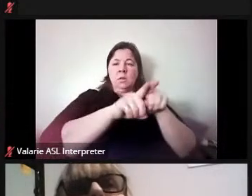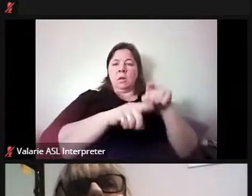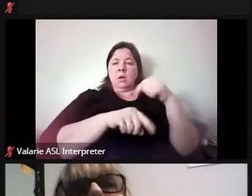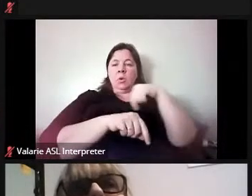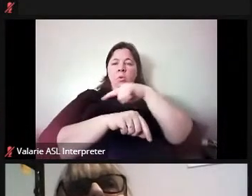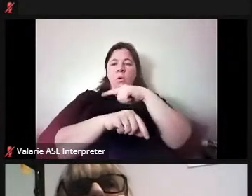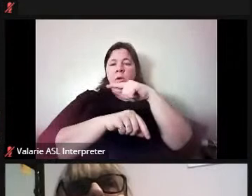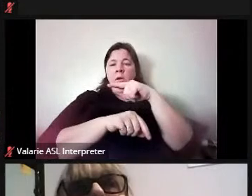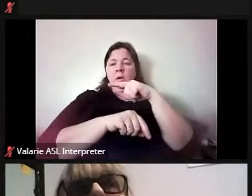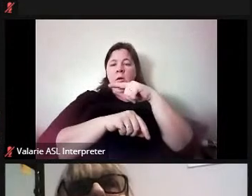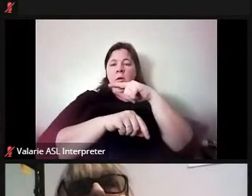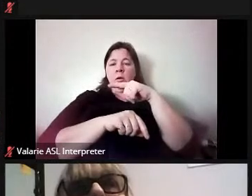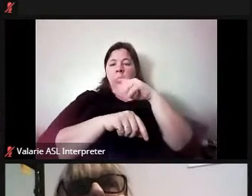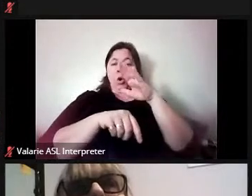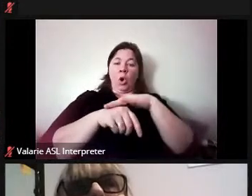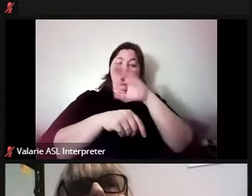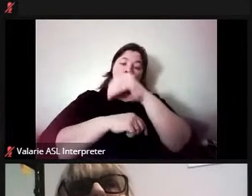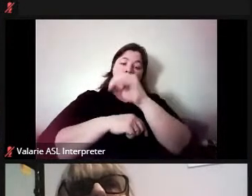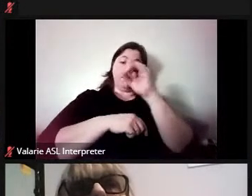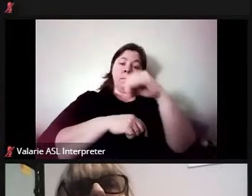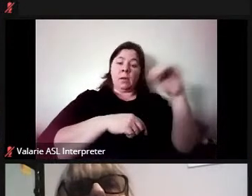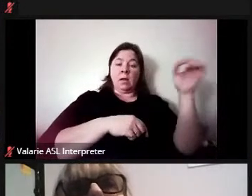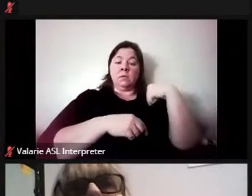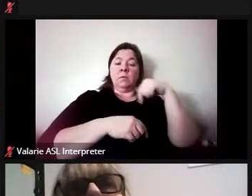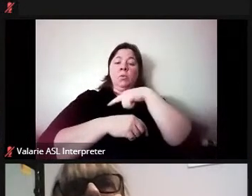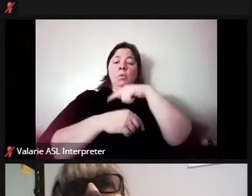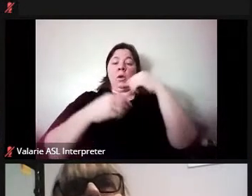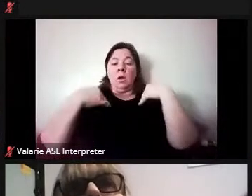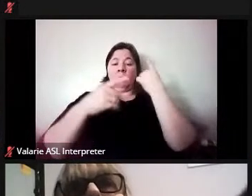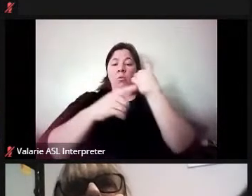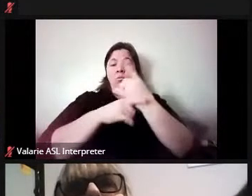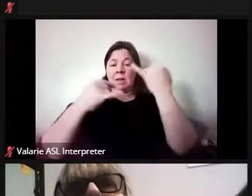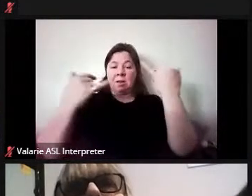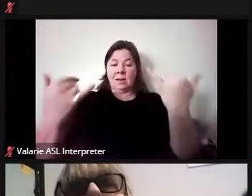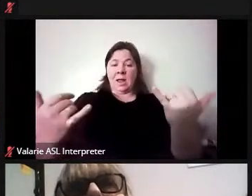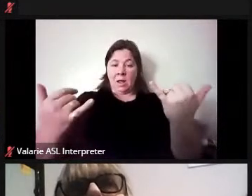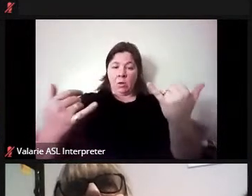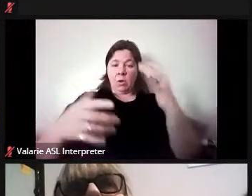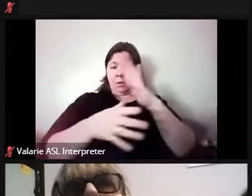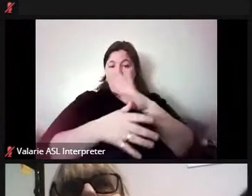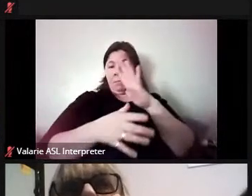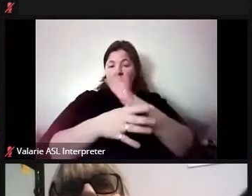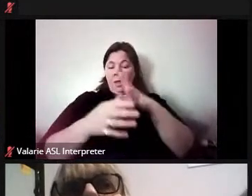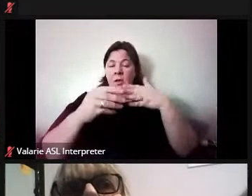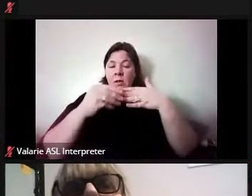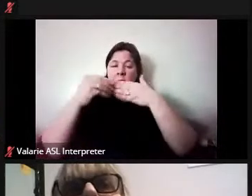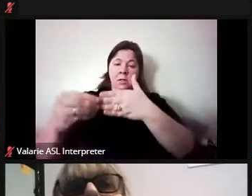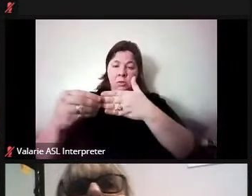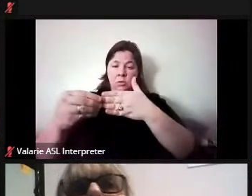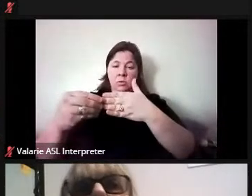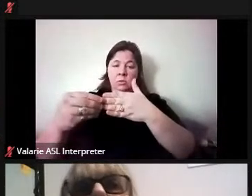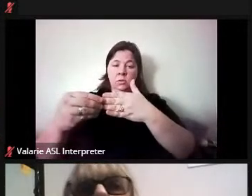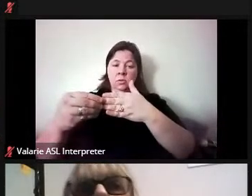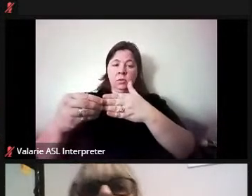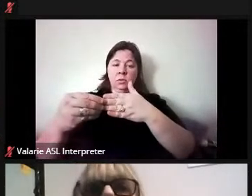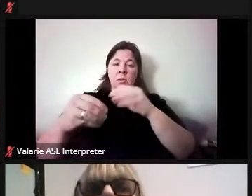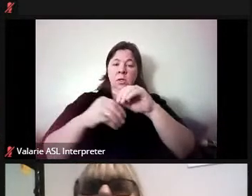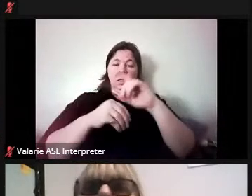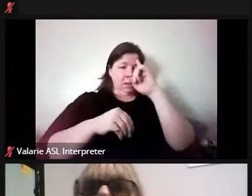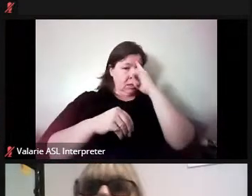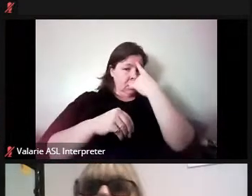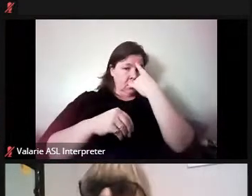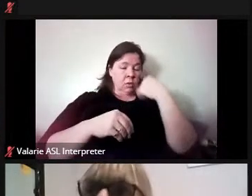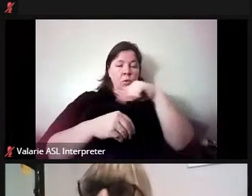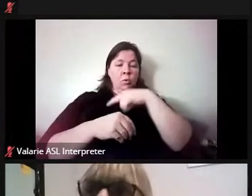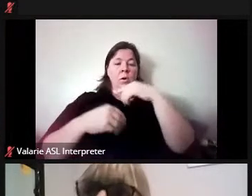on in Onpassive, we have right now like all the main leaders, if we can say, of in India, we are